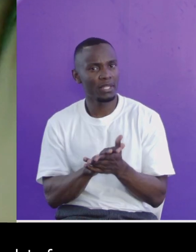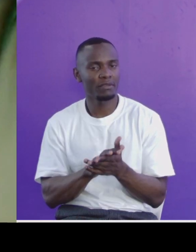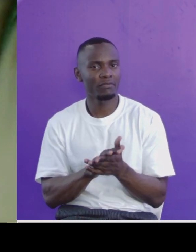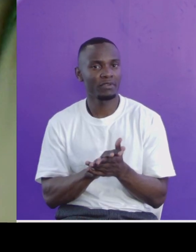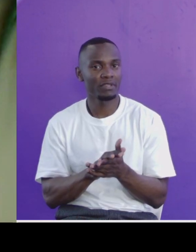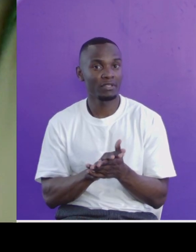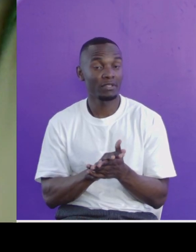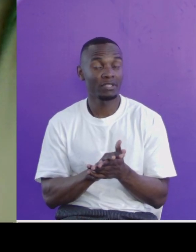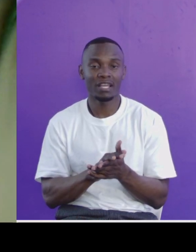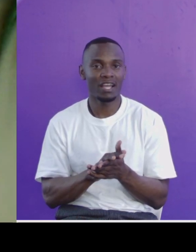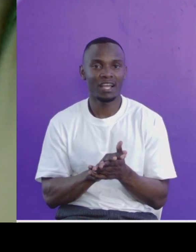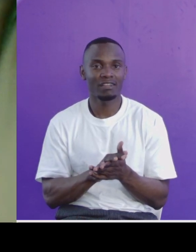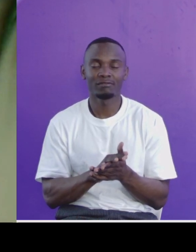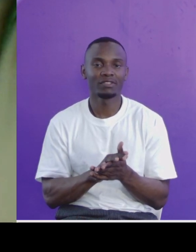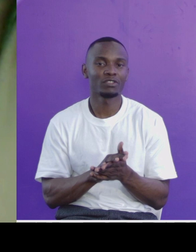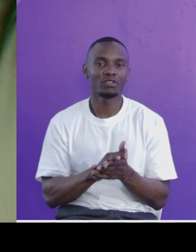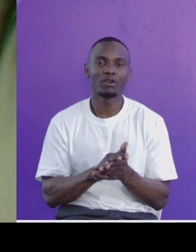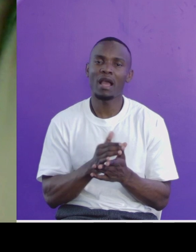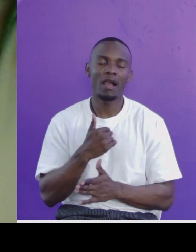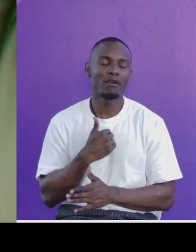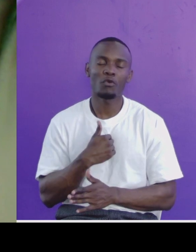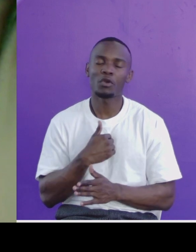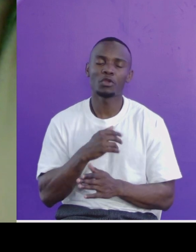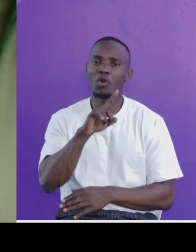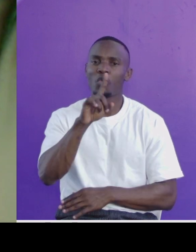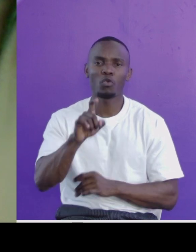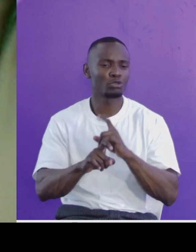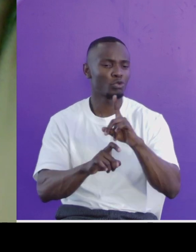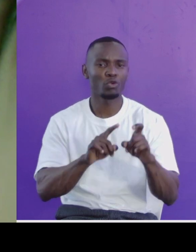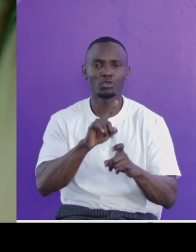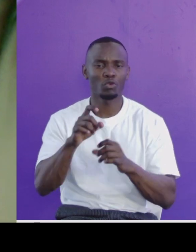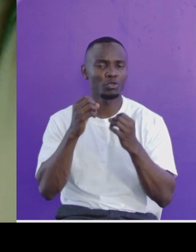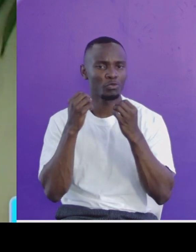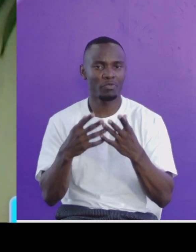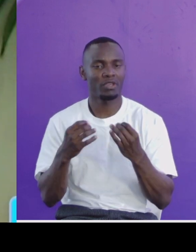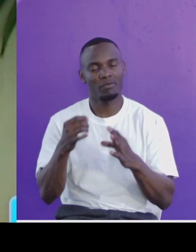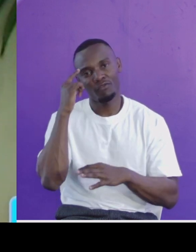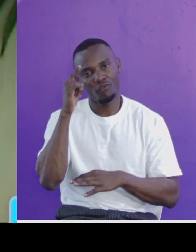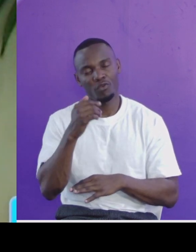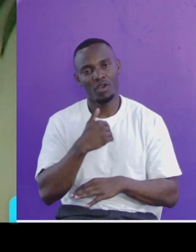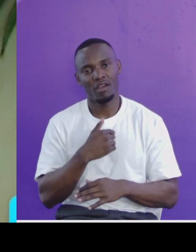a lot of questions to ask from here to you. Yes.